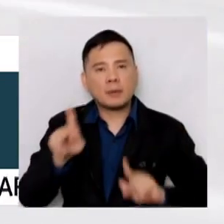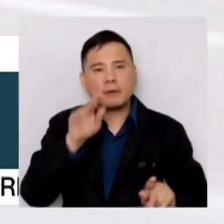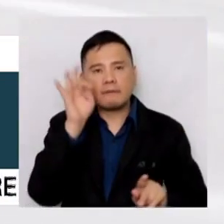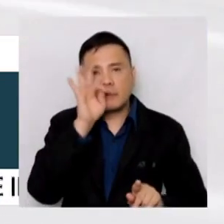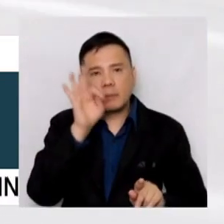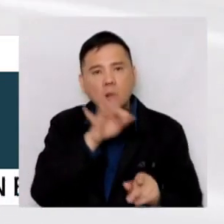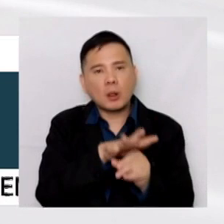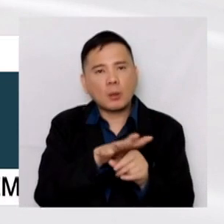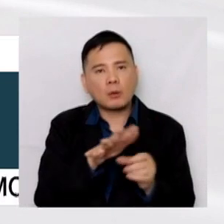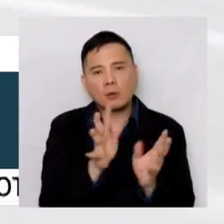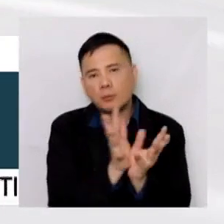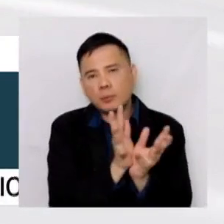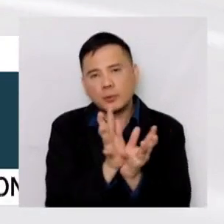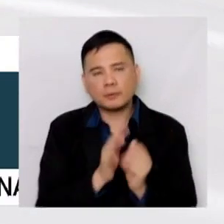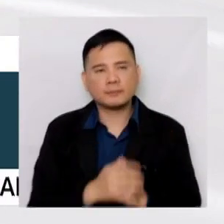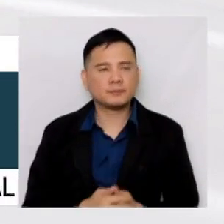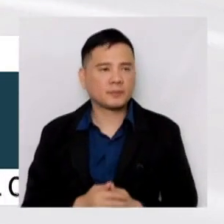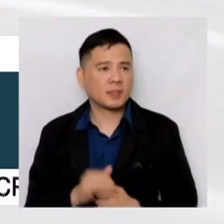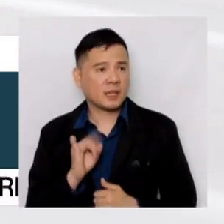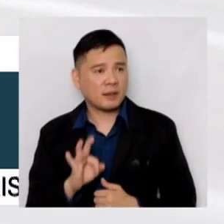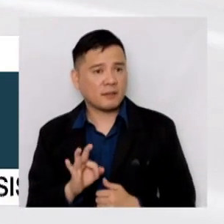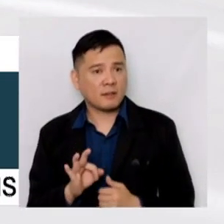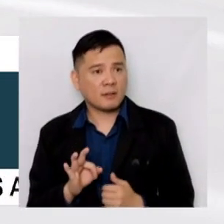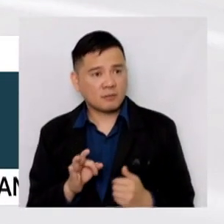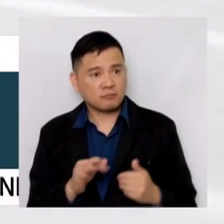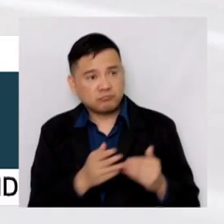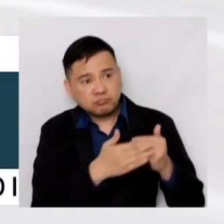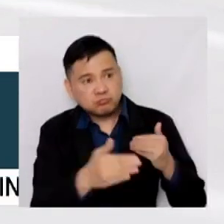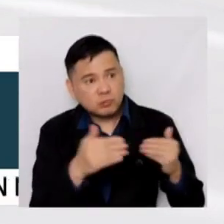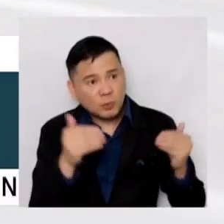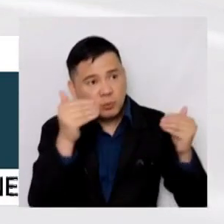foreseeable ramifications if we go down that route?